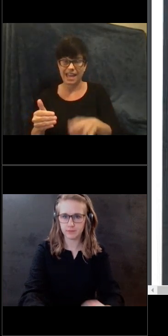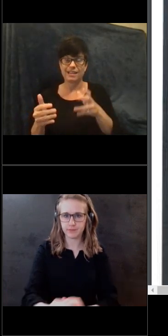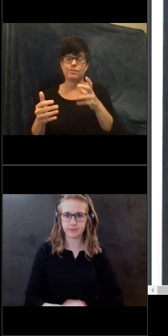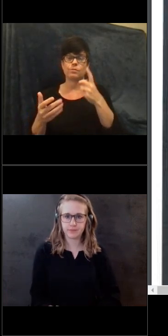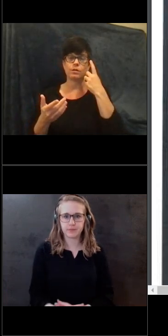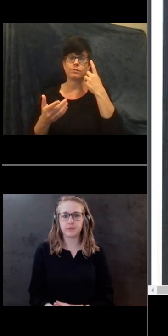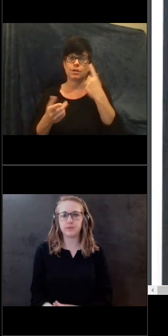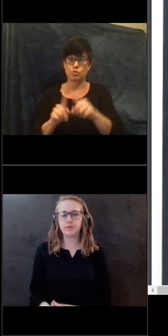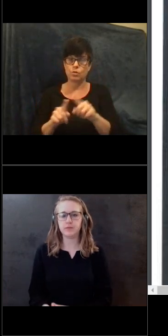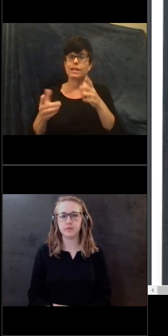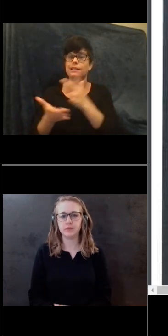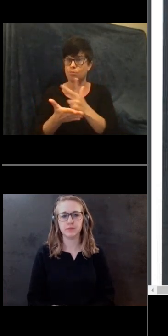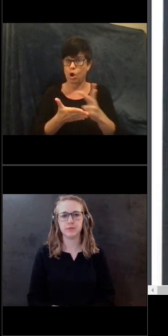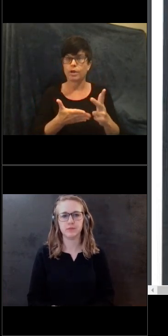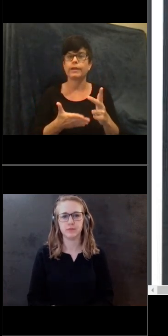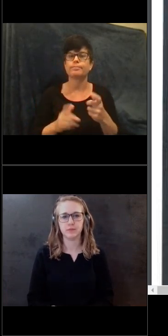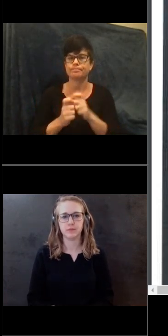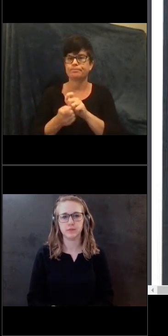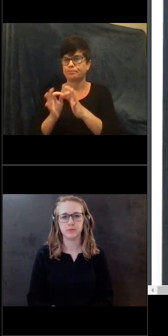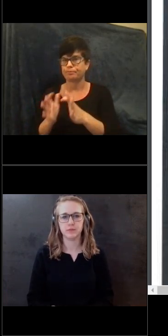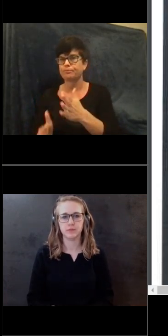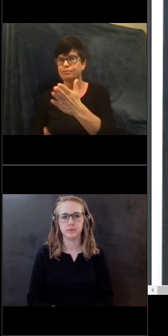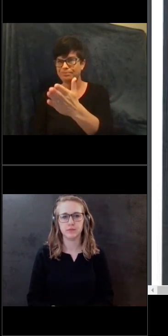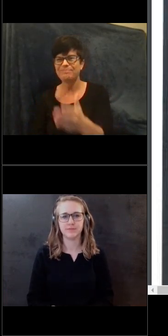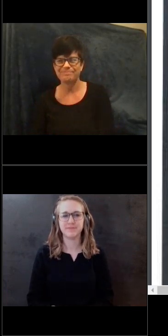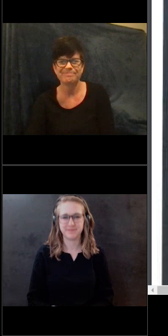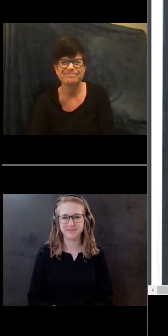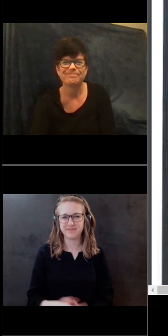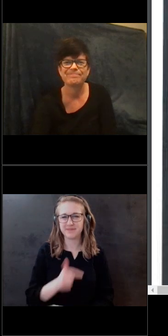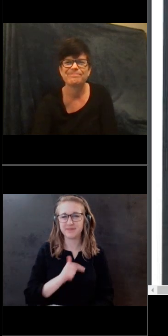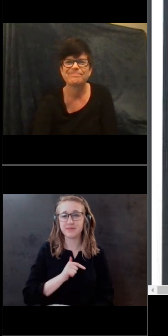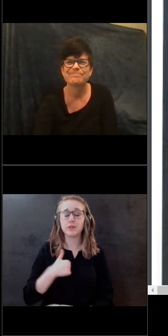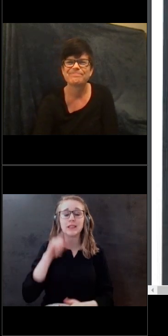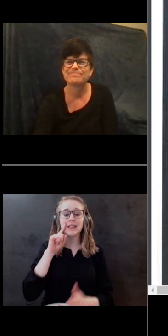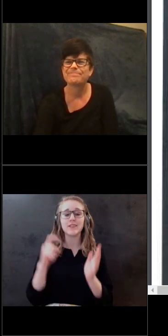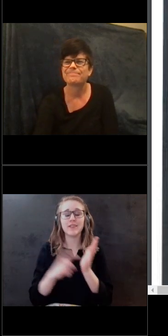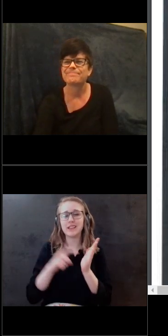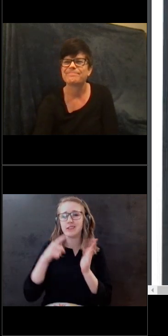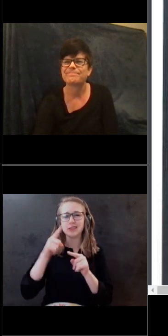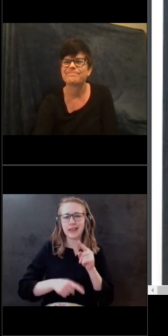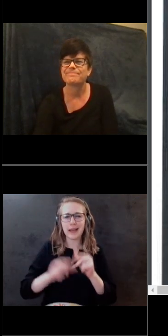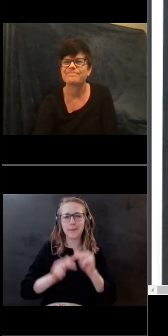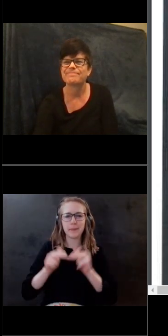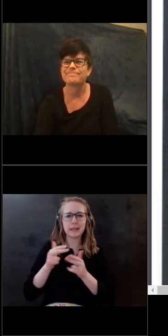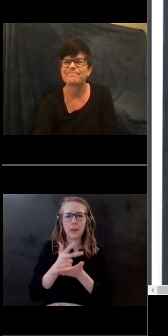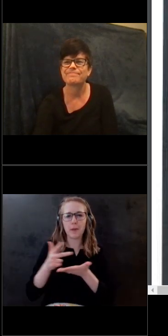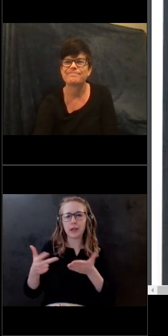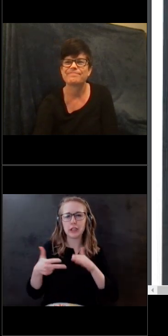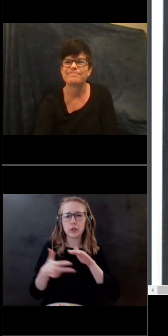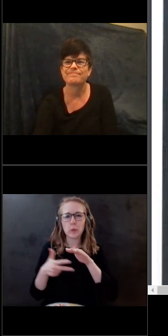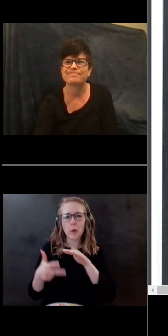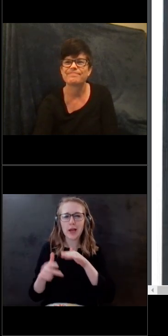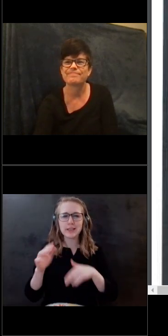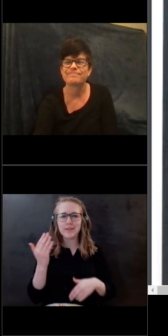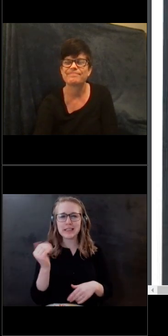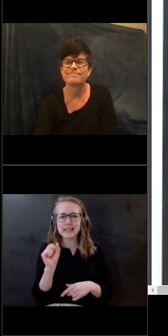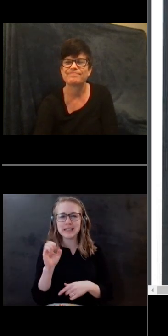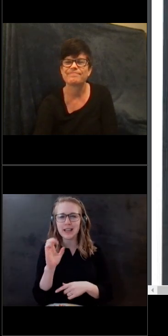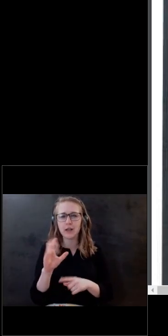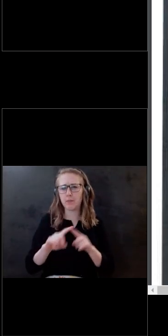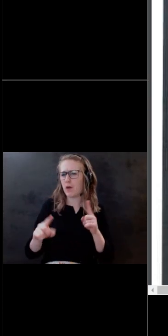you know, if we can identify that we can't build a parking garage in 15 seconds, but we don't know how many spaces we can provide for